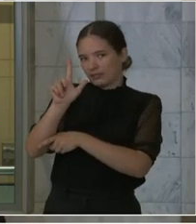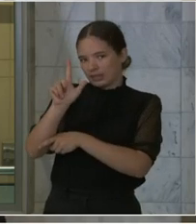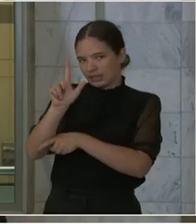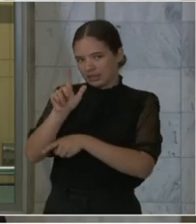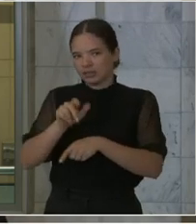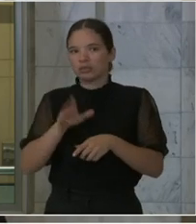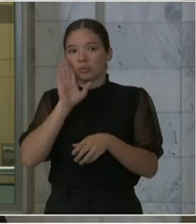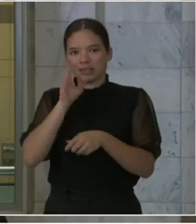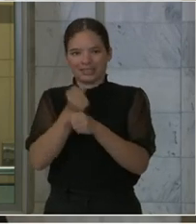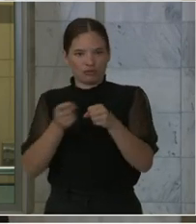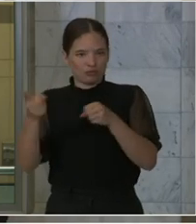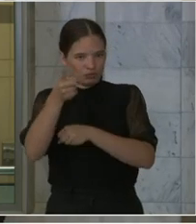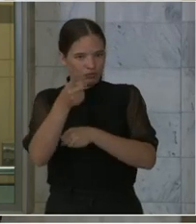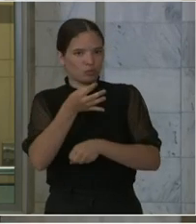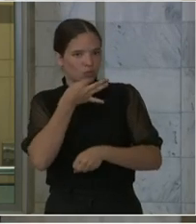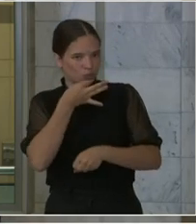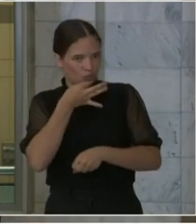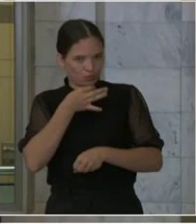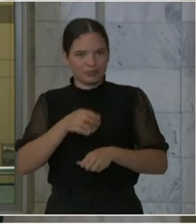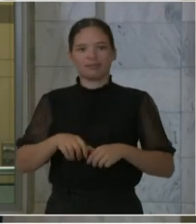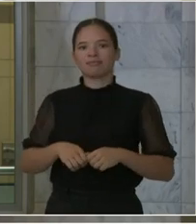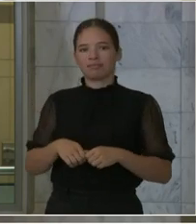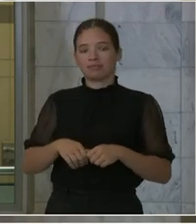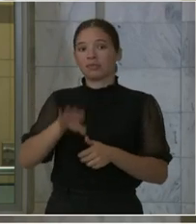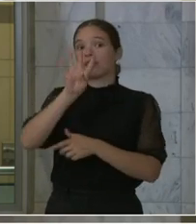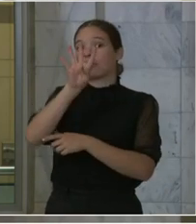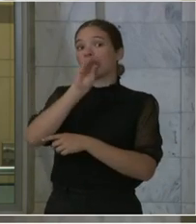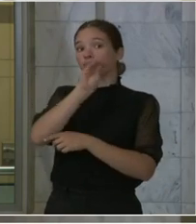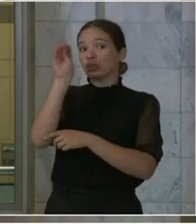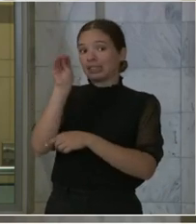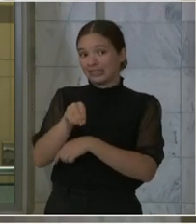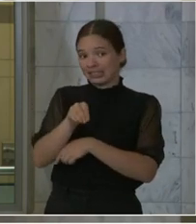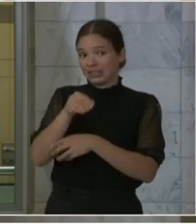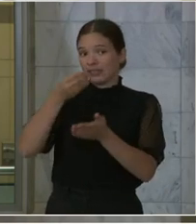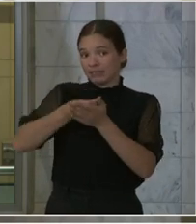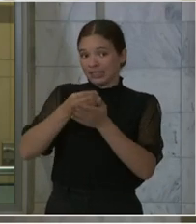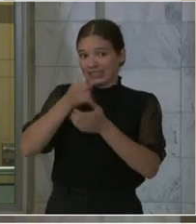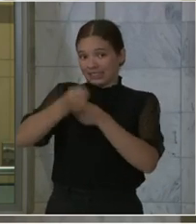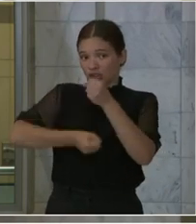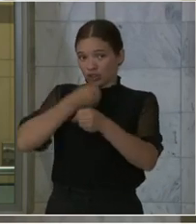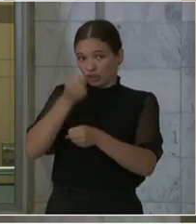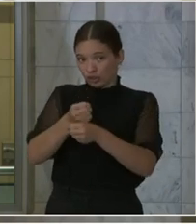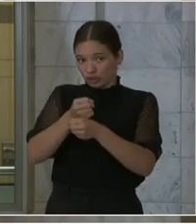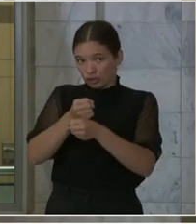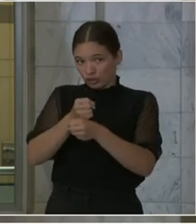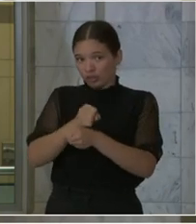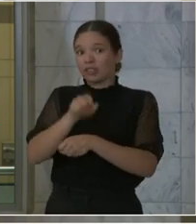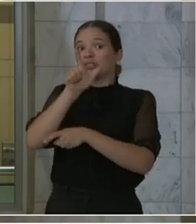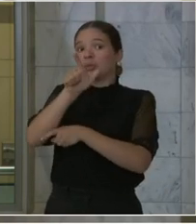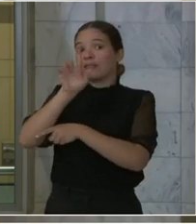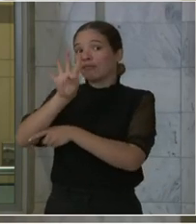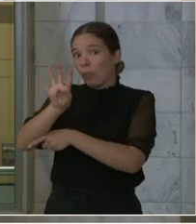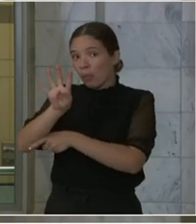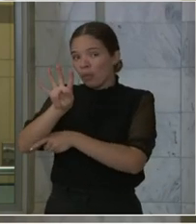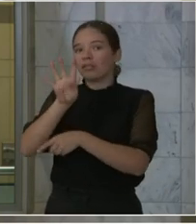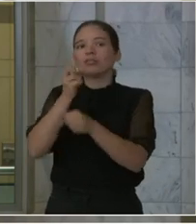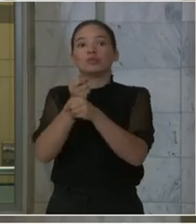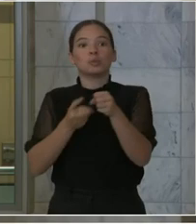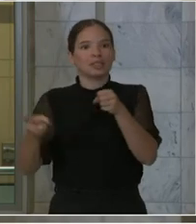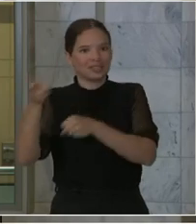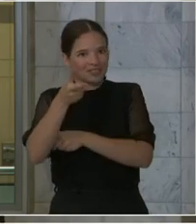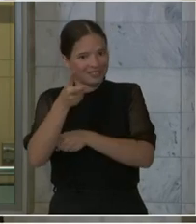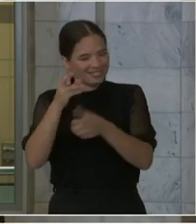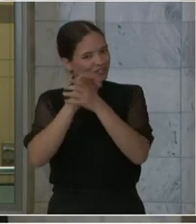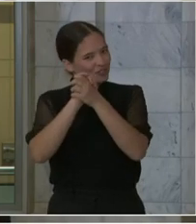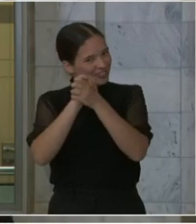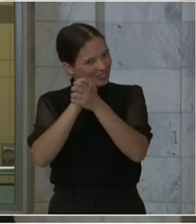and a 4% increase for FY24. Congratulations, Mr. Jackson.